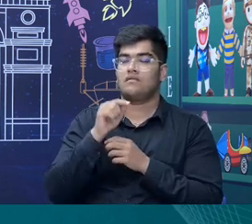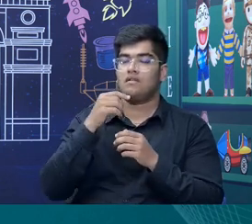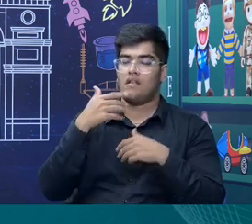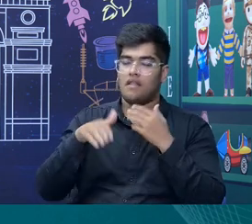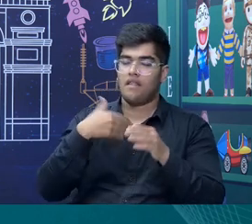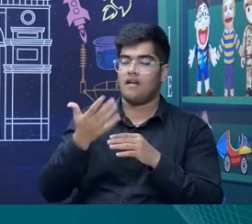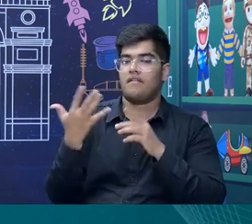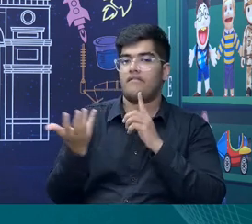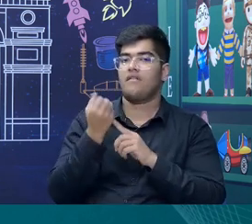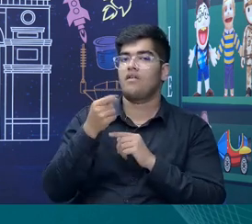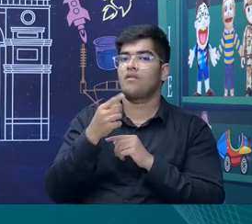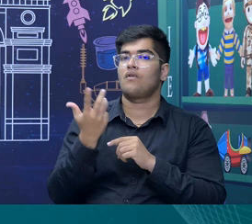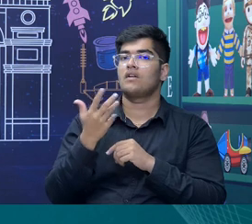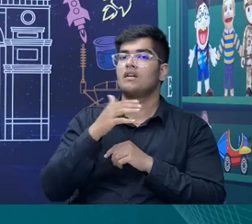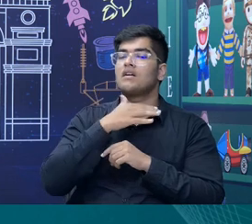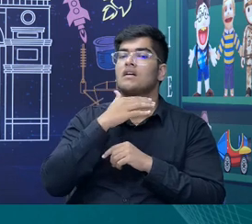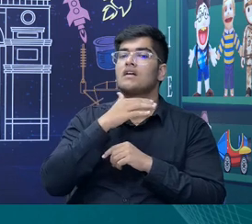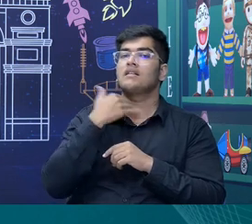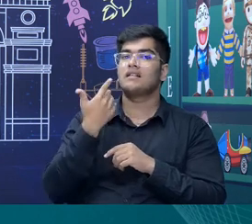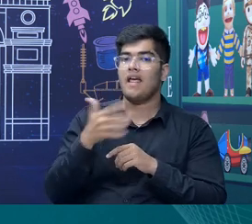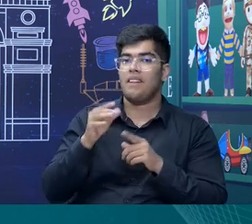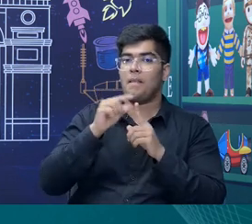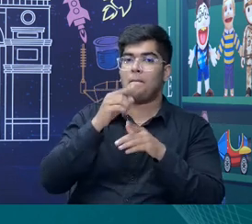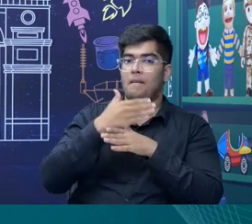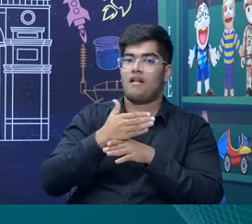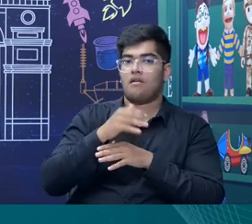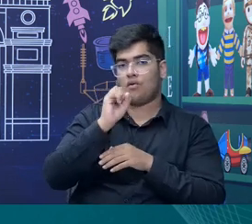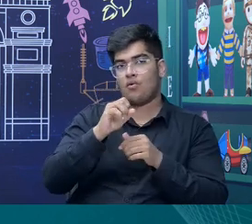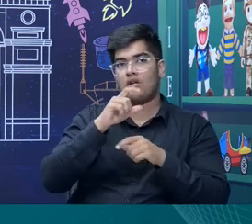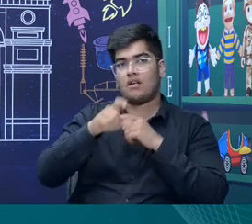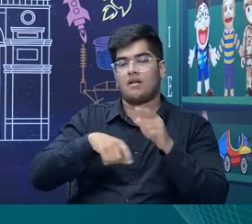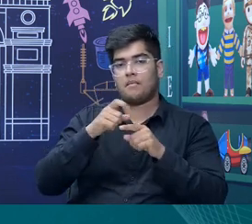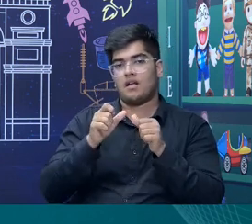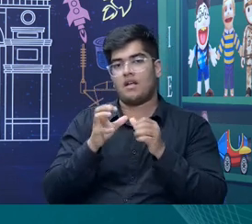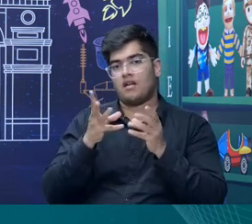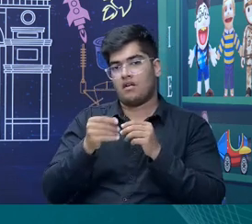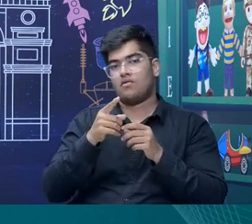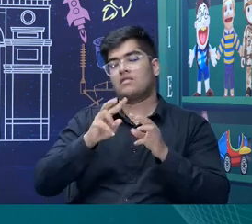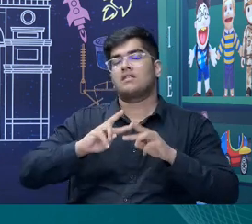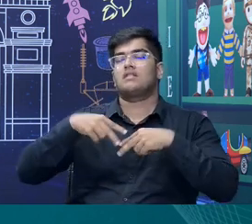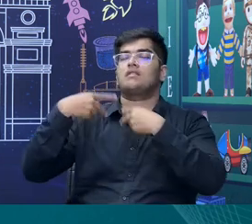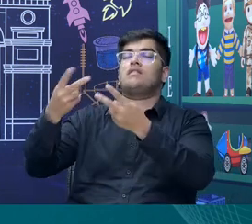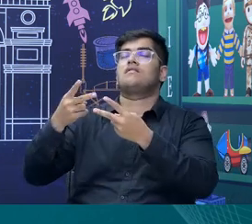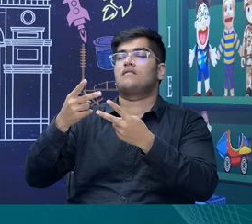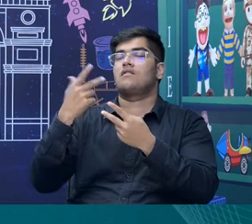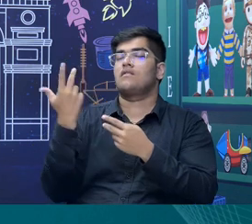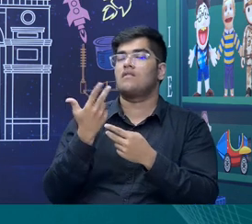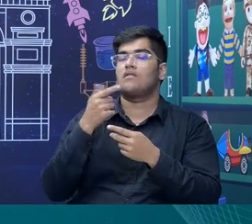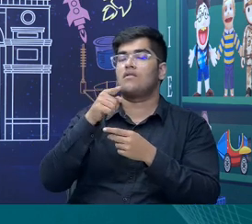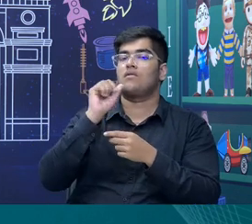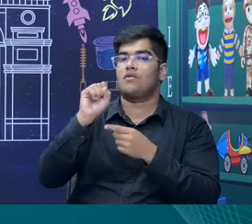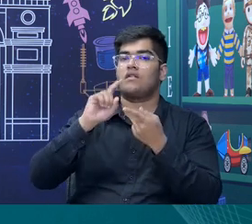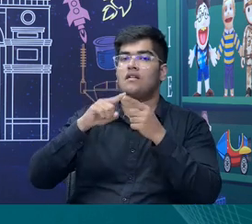prepare the deceased Partners Capital account and after this this will be transferred to his